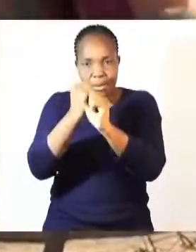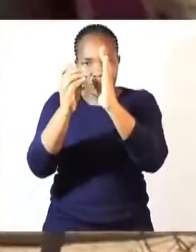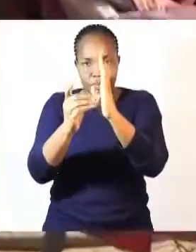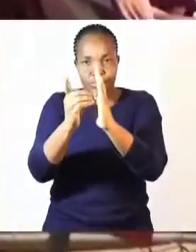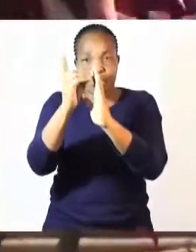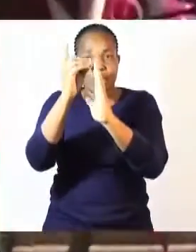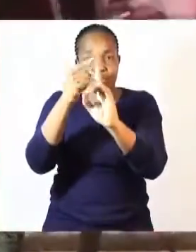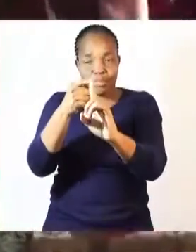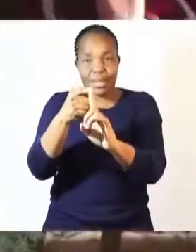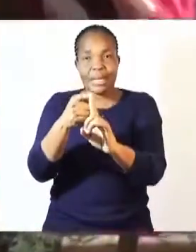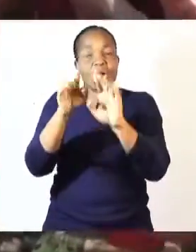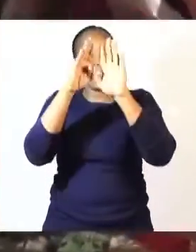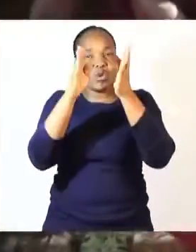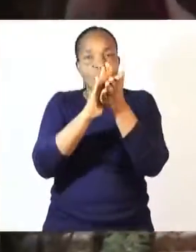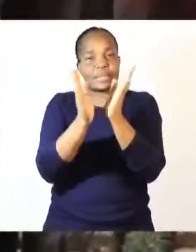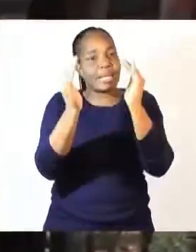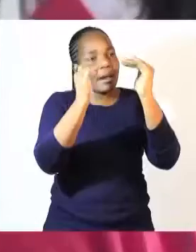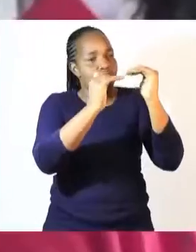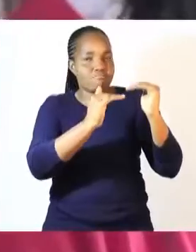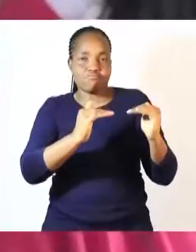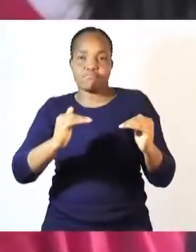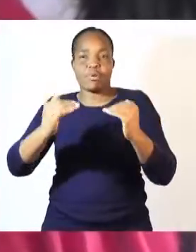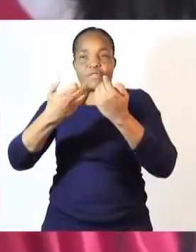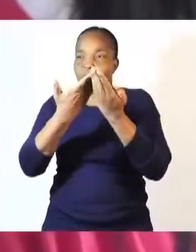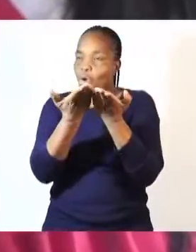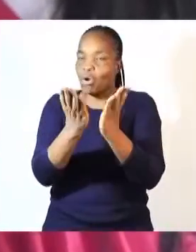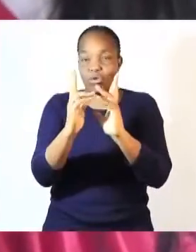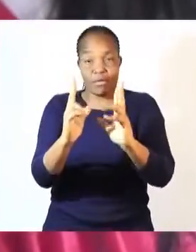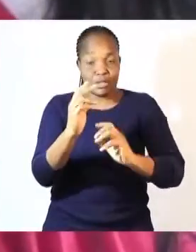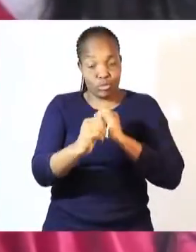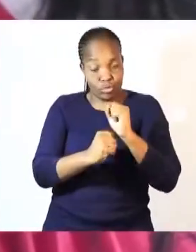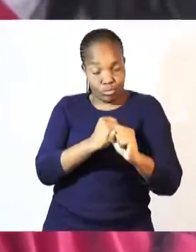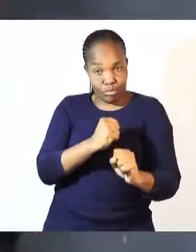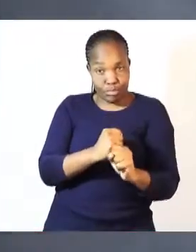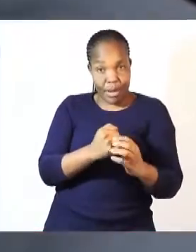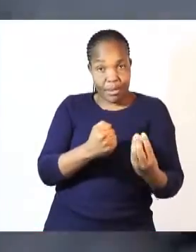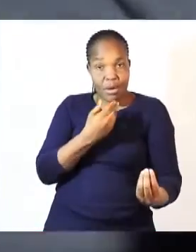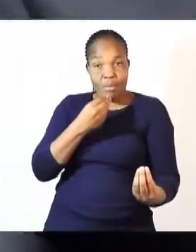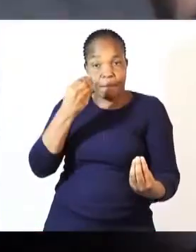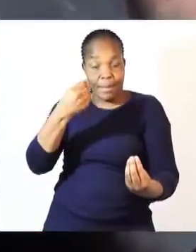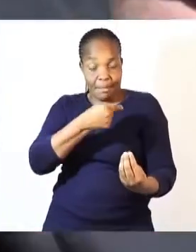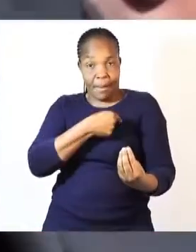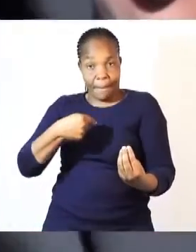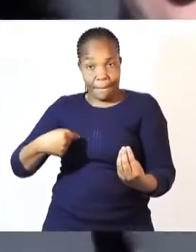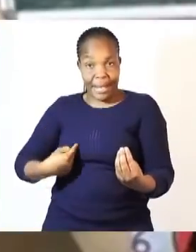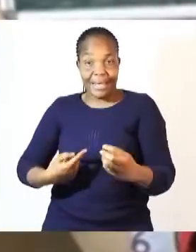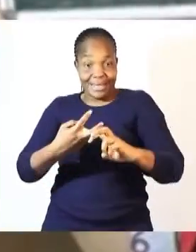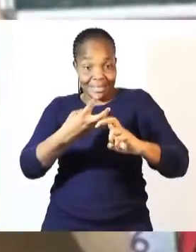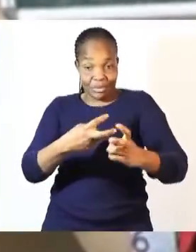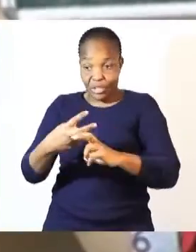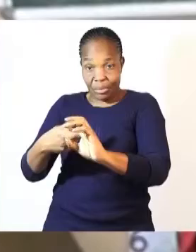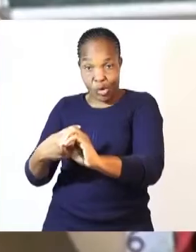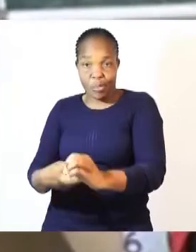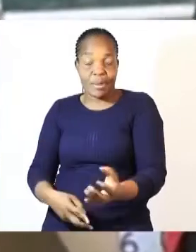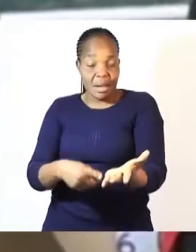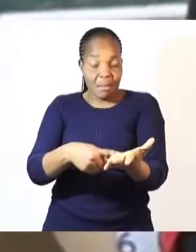have become more equal for all people regardless of age, sex, disability, race,